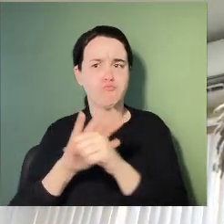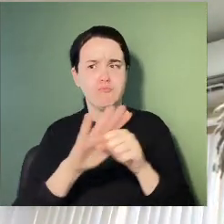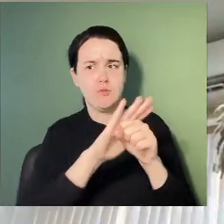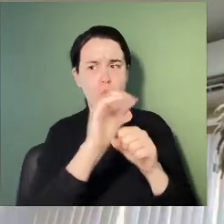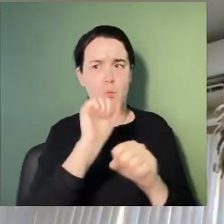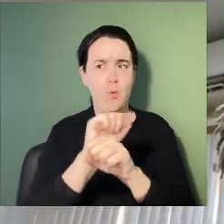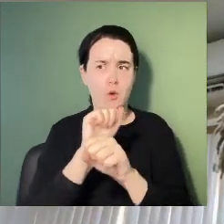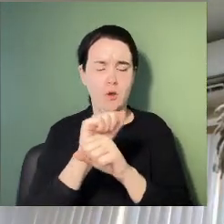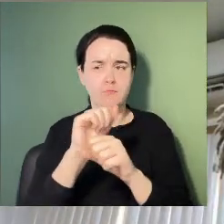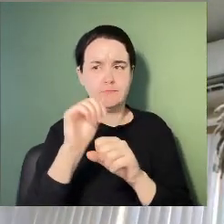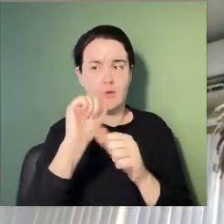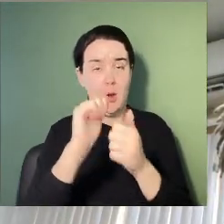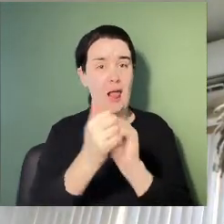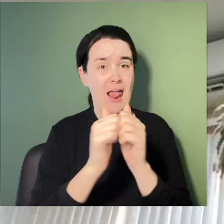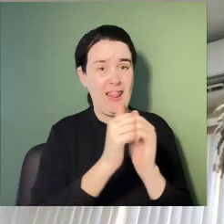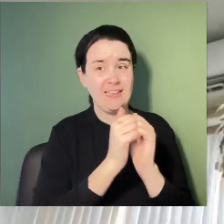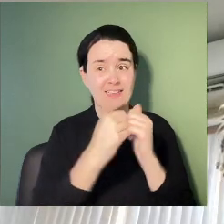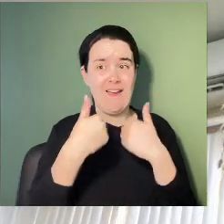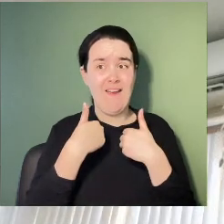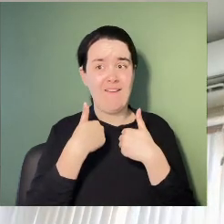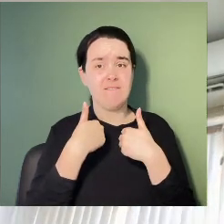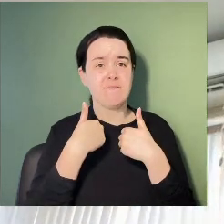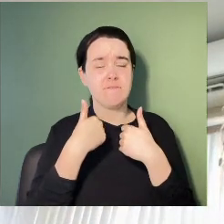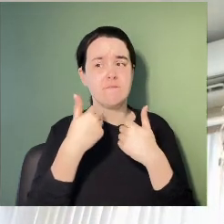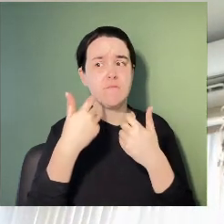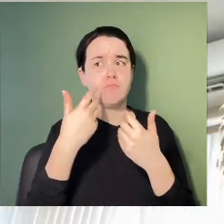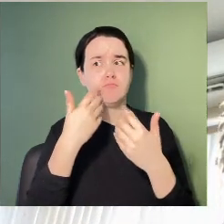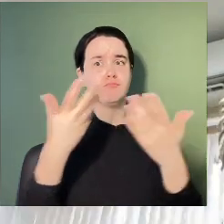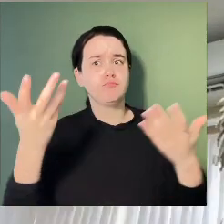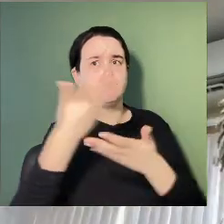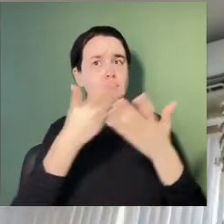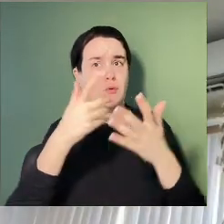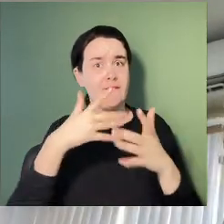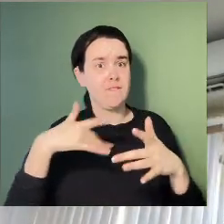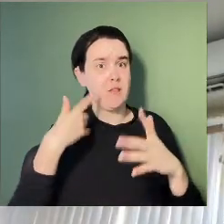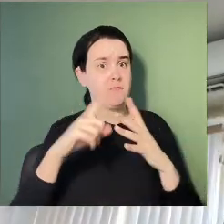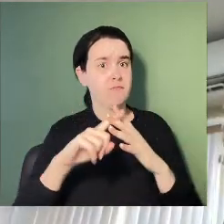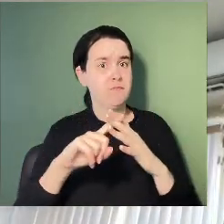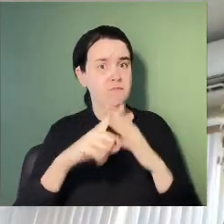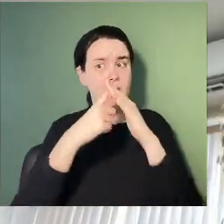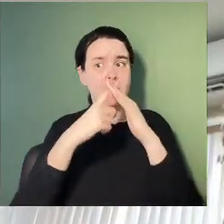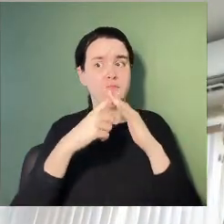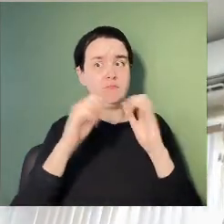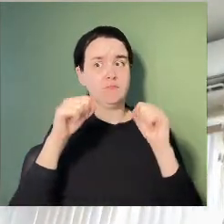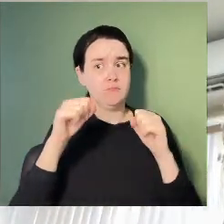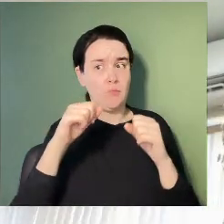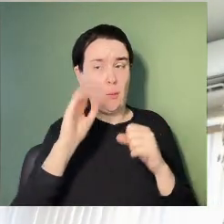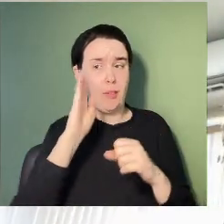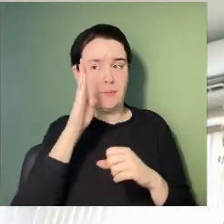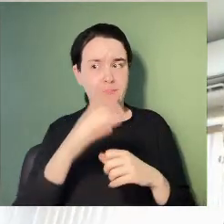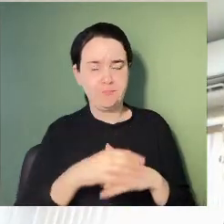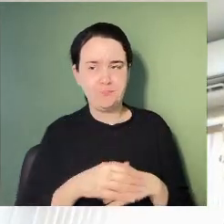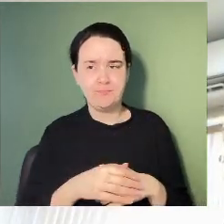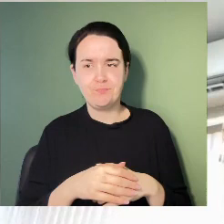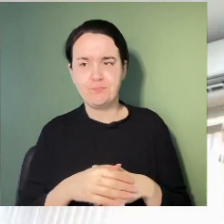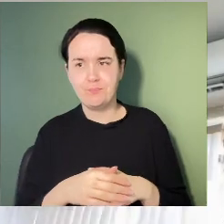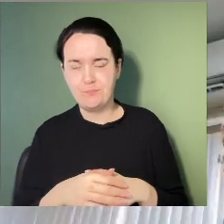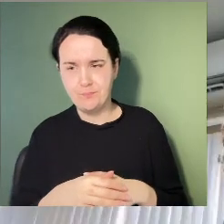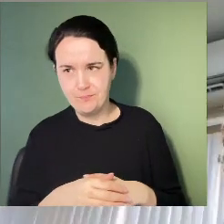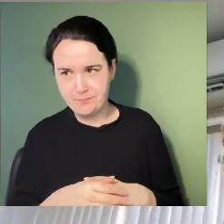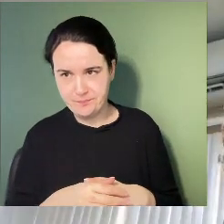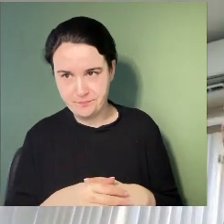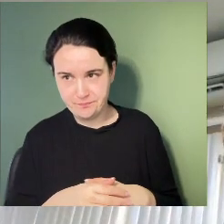on the panel. So yeah, please feel free to just kick us off on that conversation, after which we will have